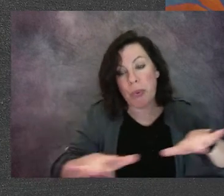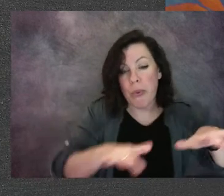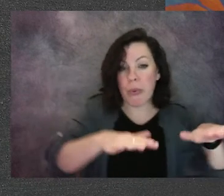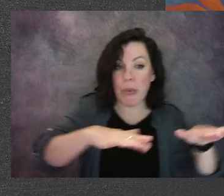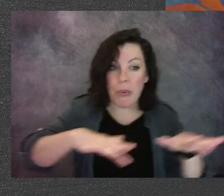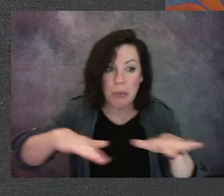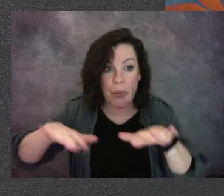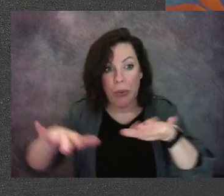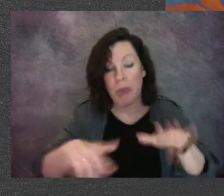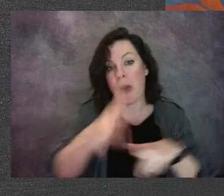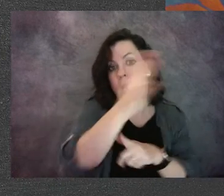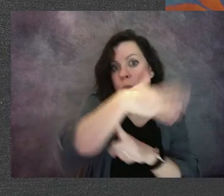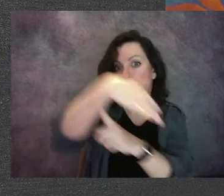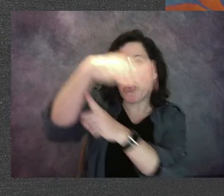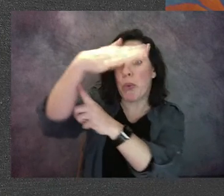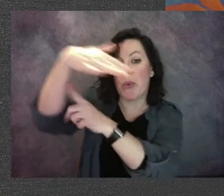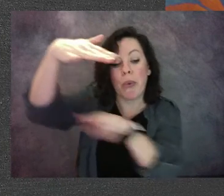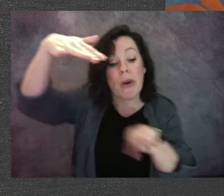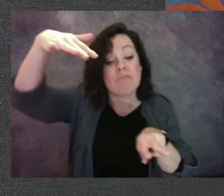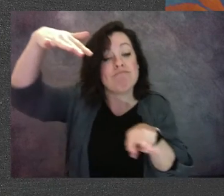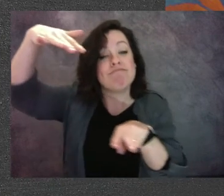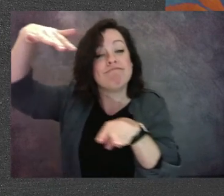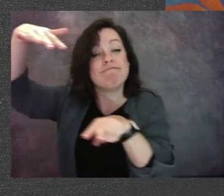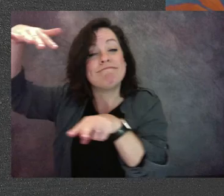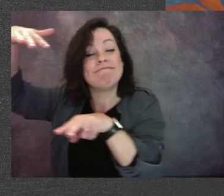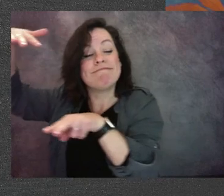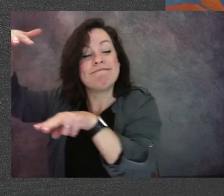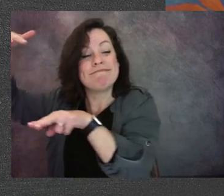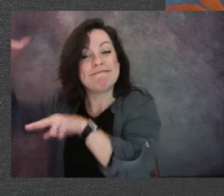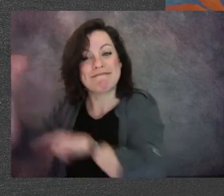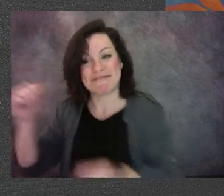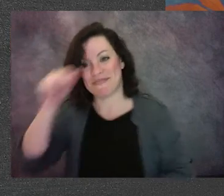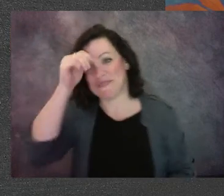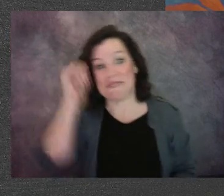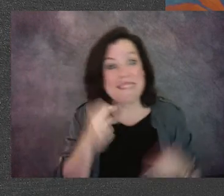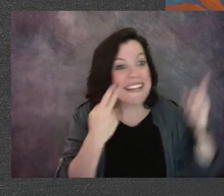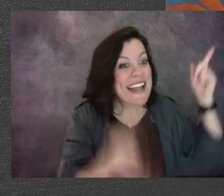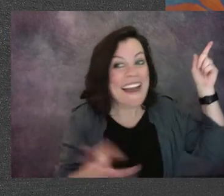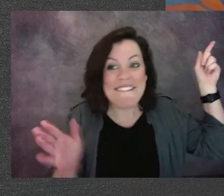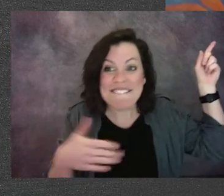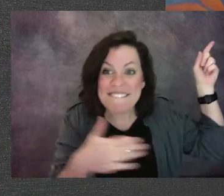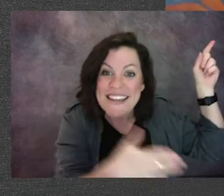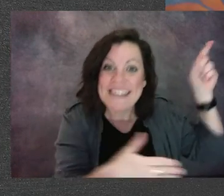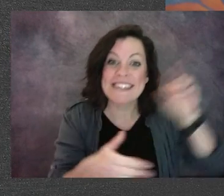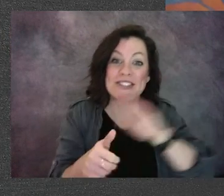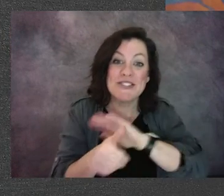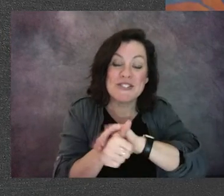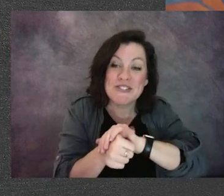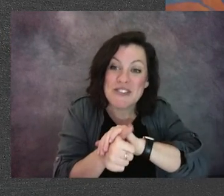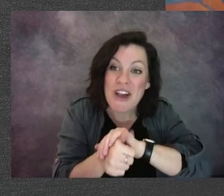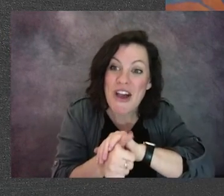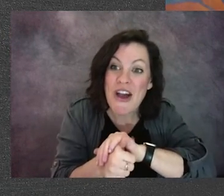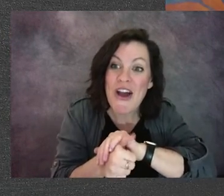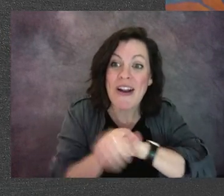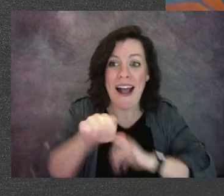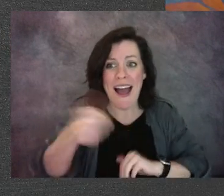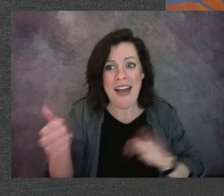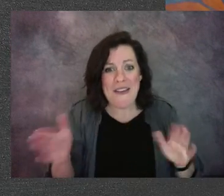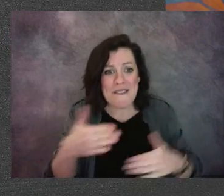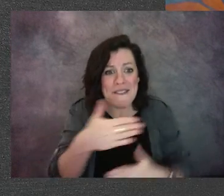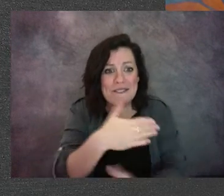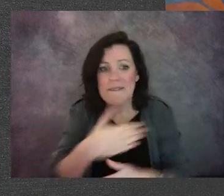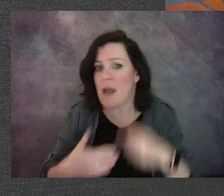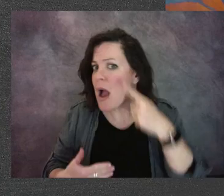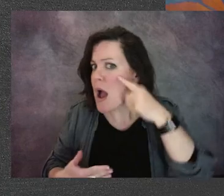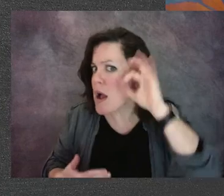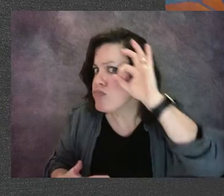breeze. These look like some fish and turtles. Here's